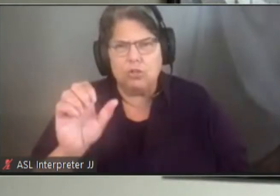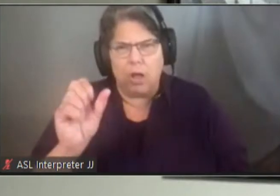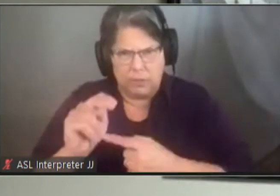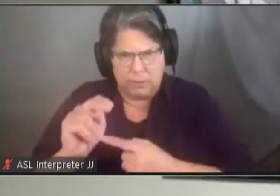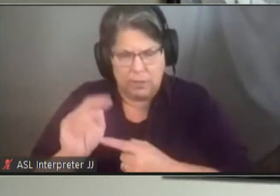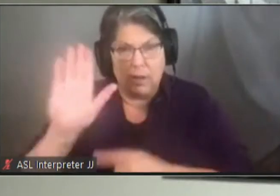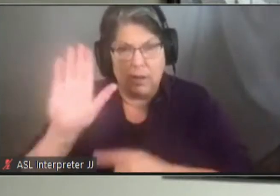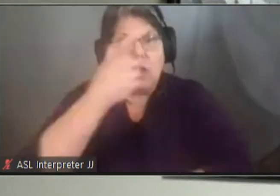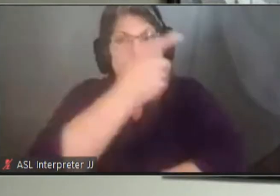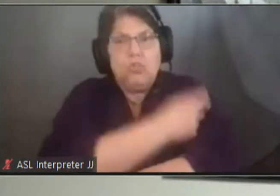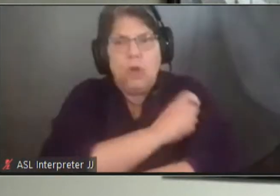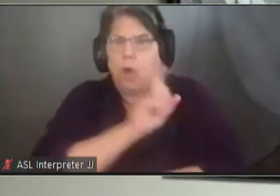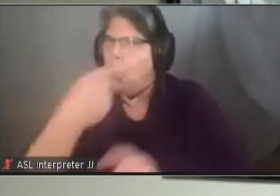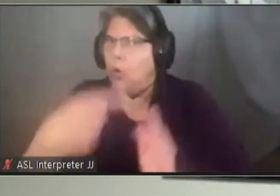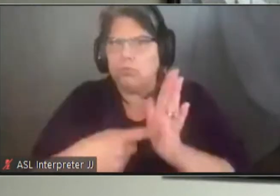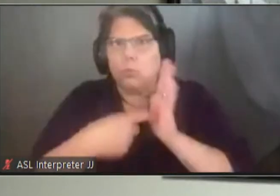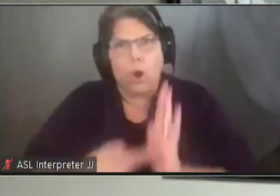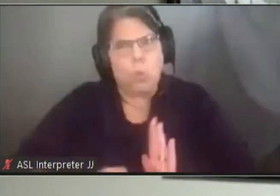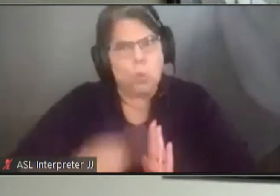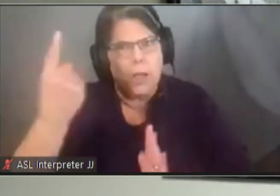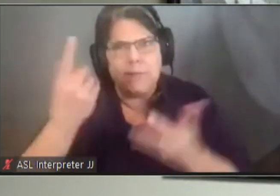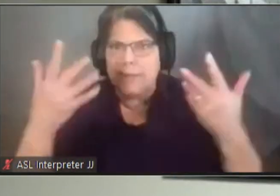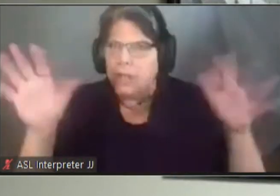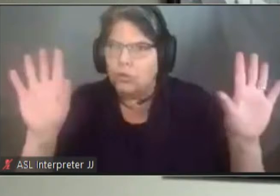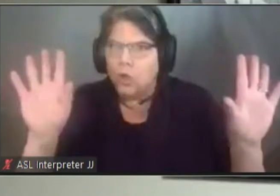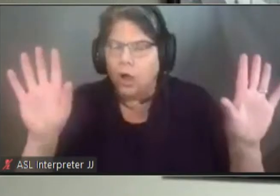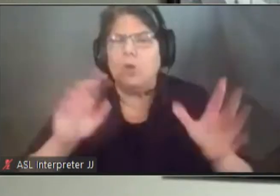lot of pressure. Nevertheless,